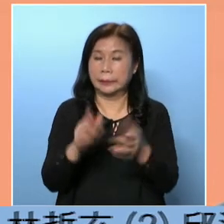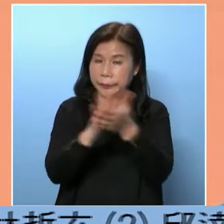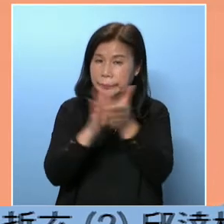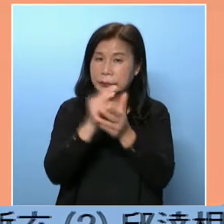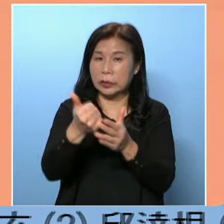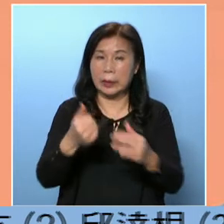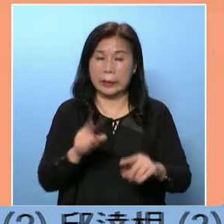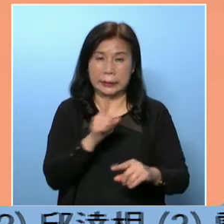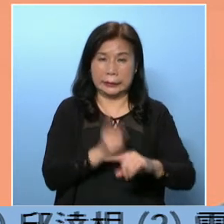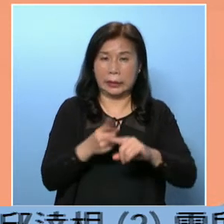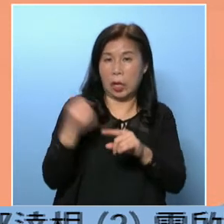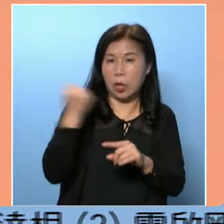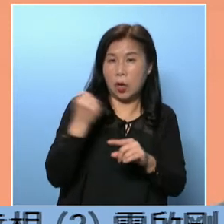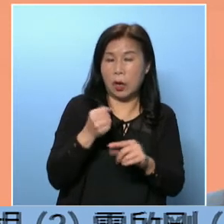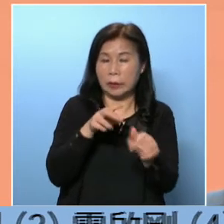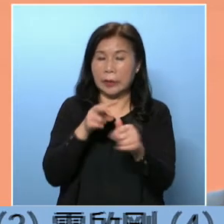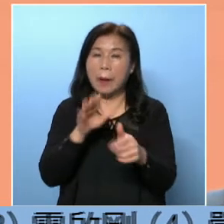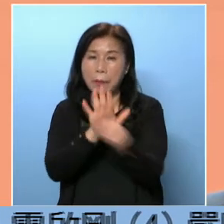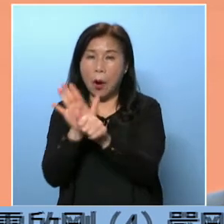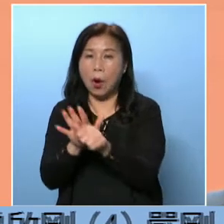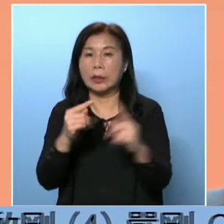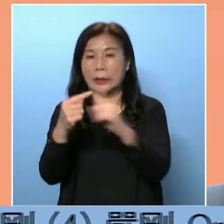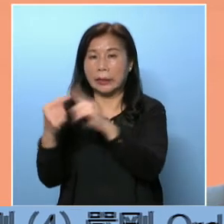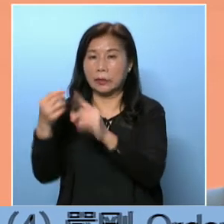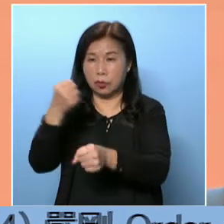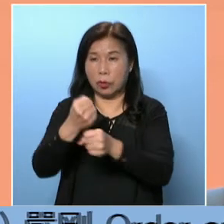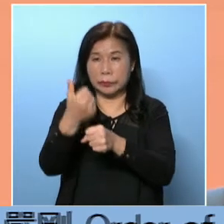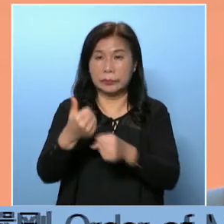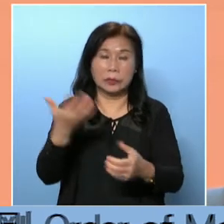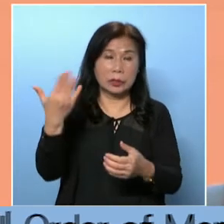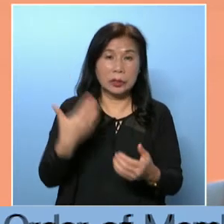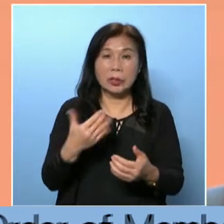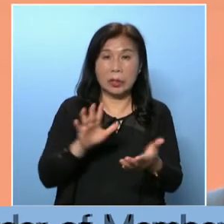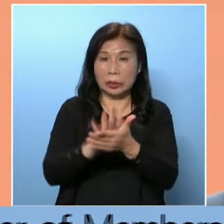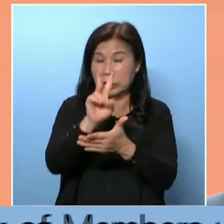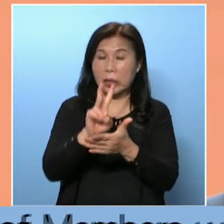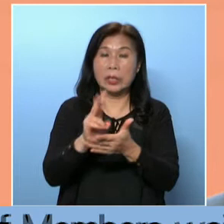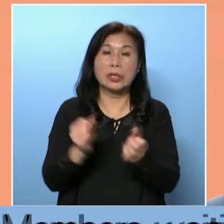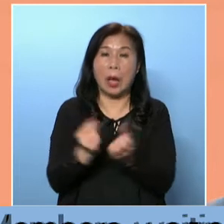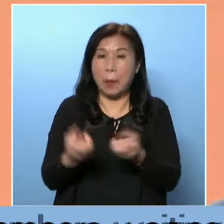You are the pioneers working soundly for the public.